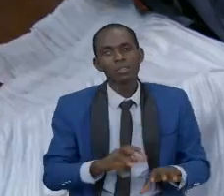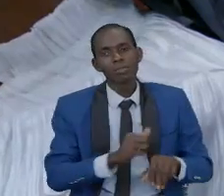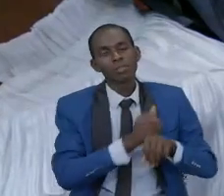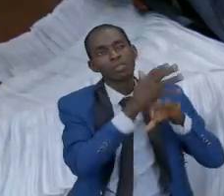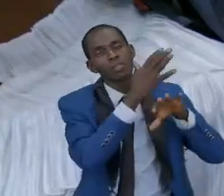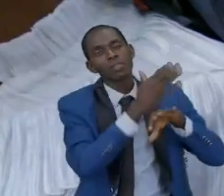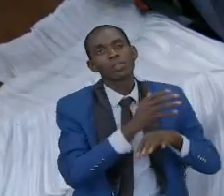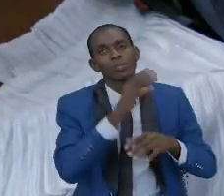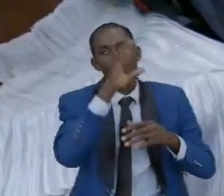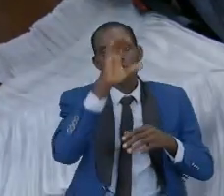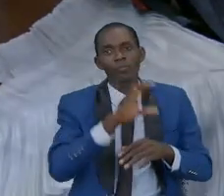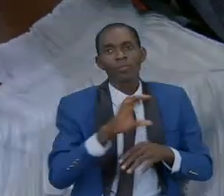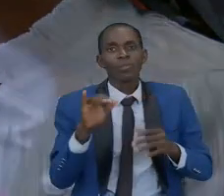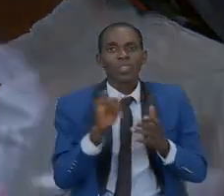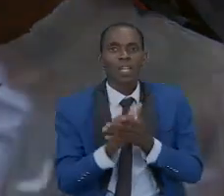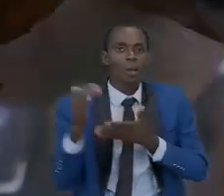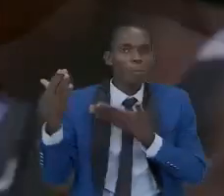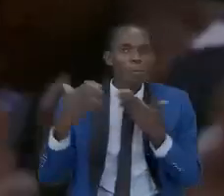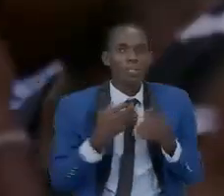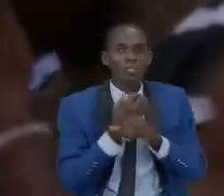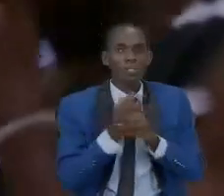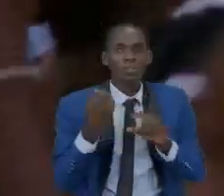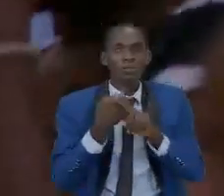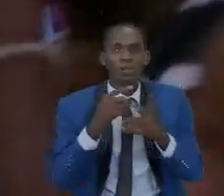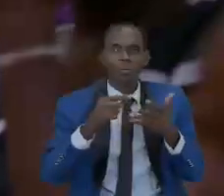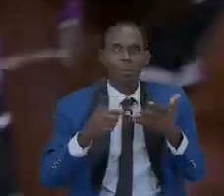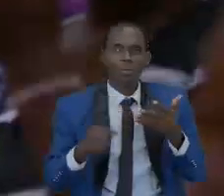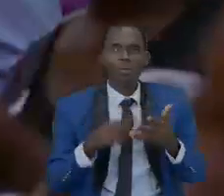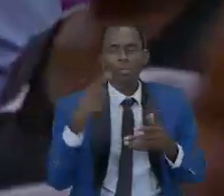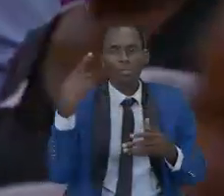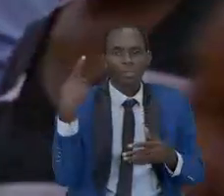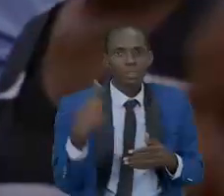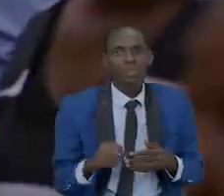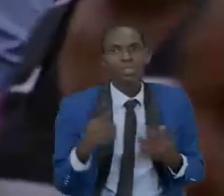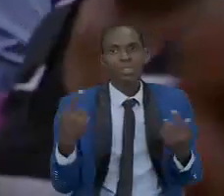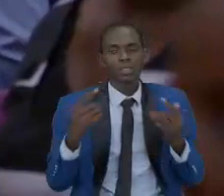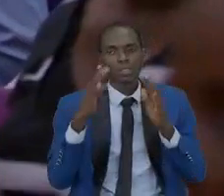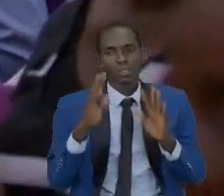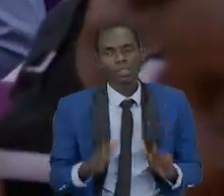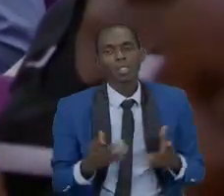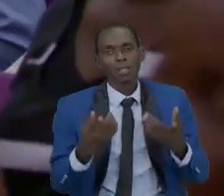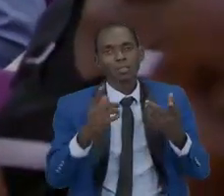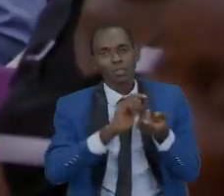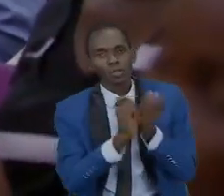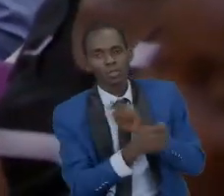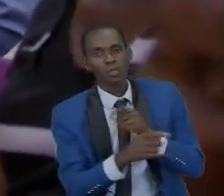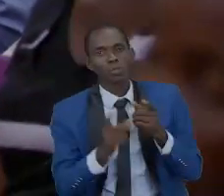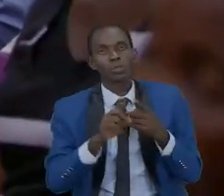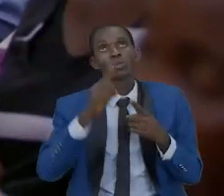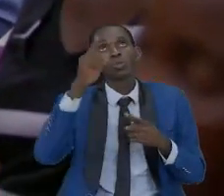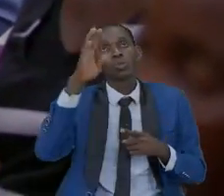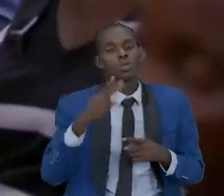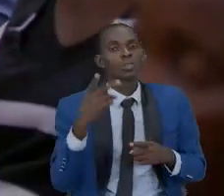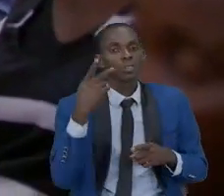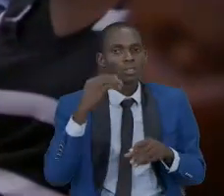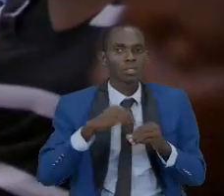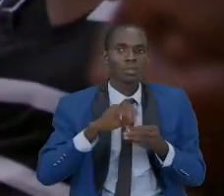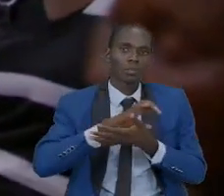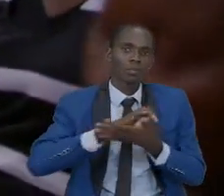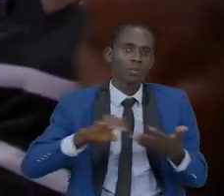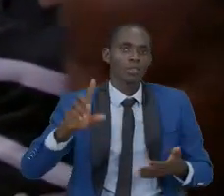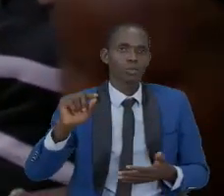that brings salvation from among the Gentiles they are charged to God and then he tells us in verse 20